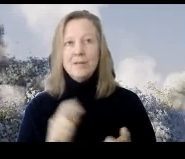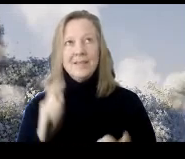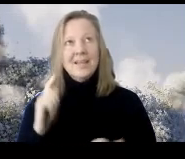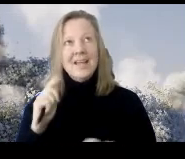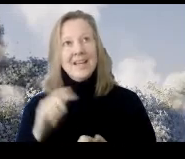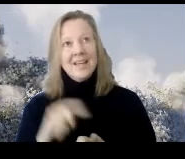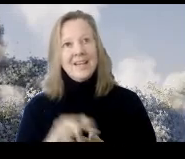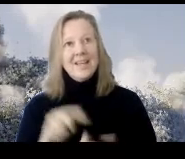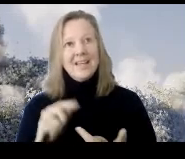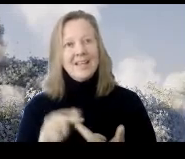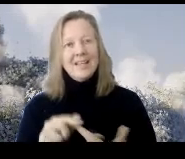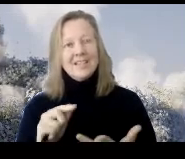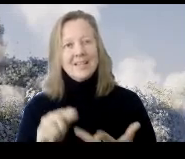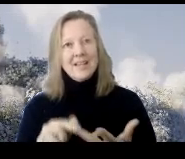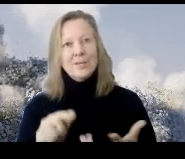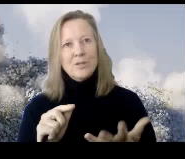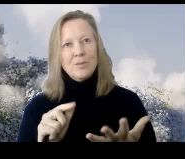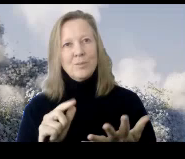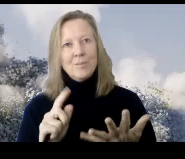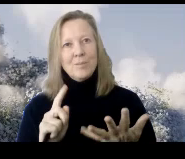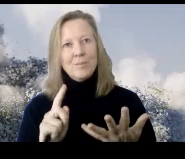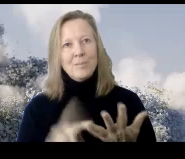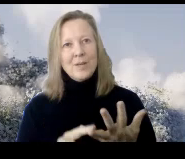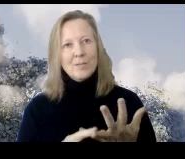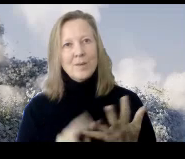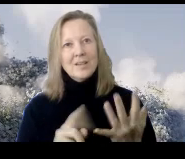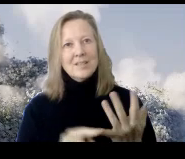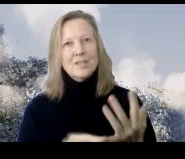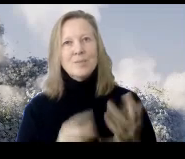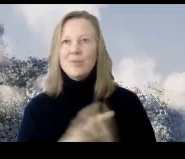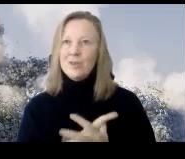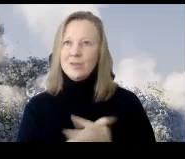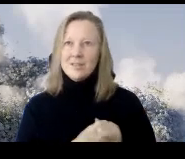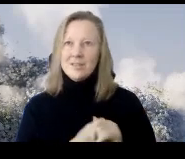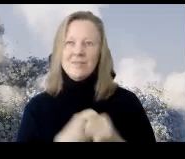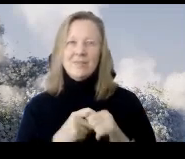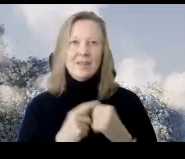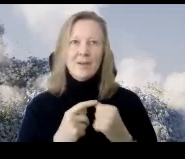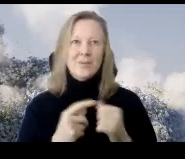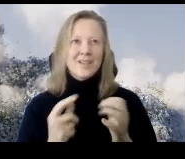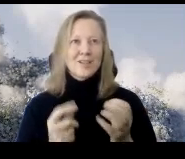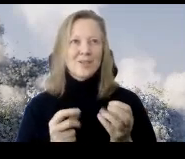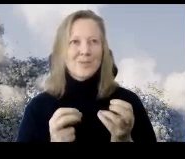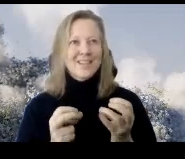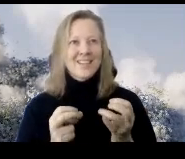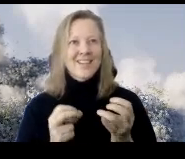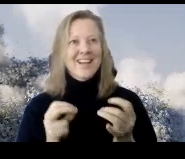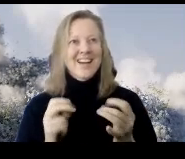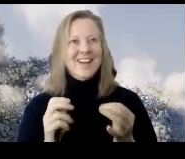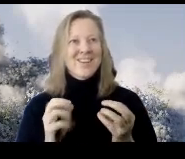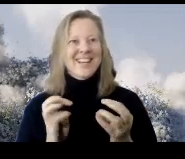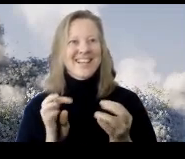exam called the Canadian English Language Benchmark Assessment for Nurses. I always think I'm going to